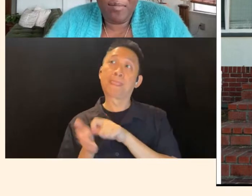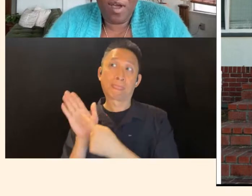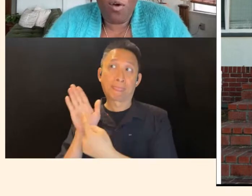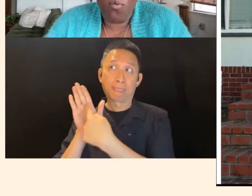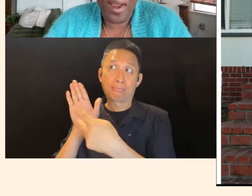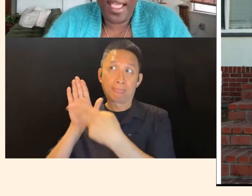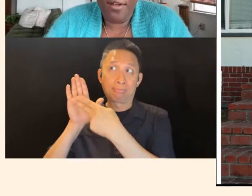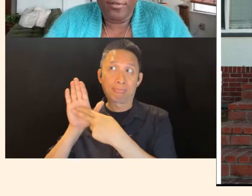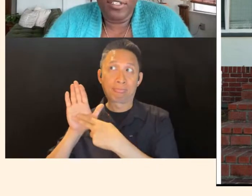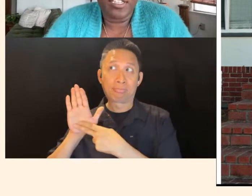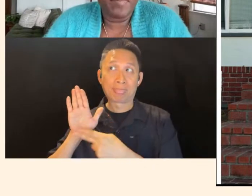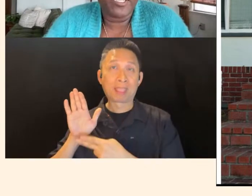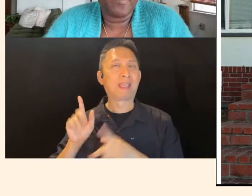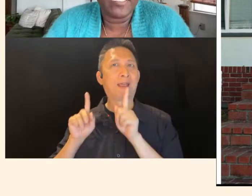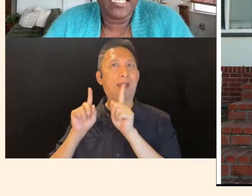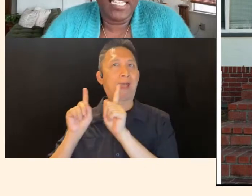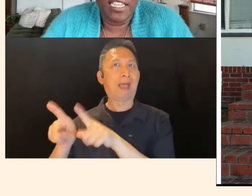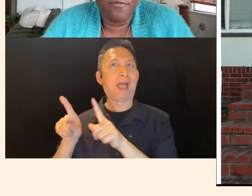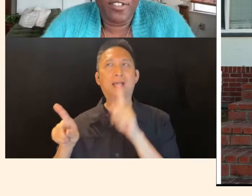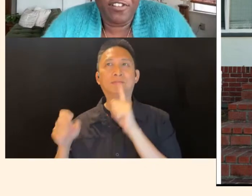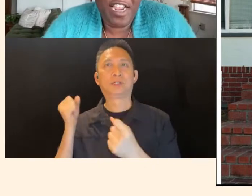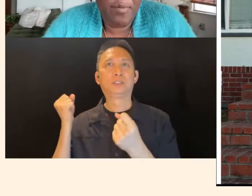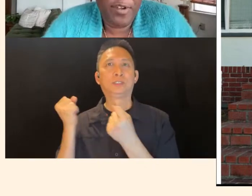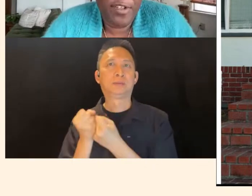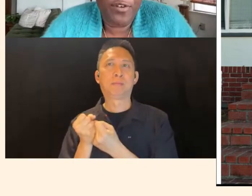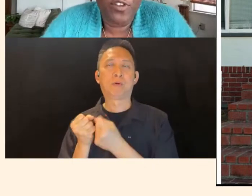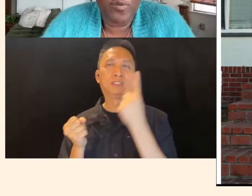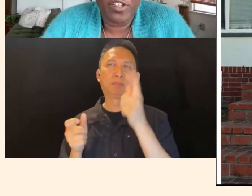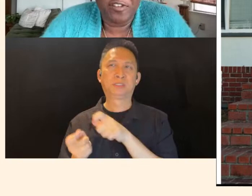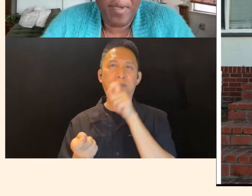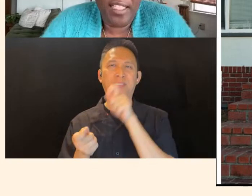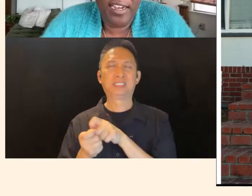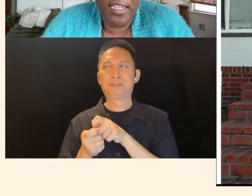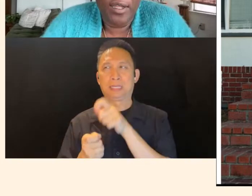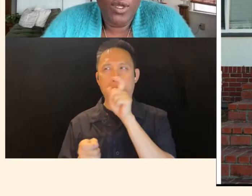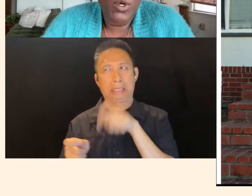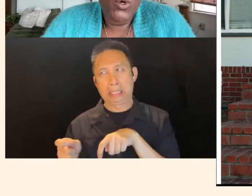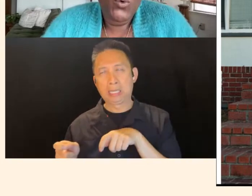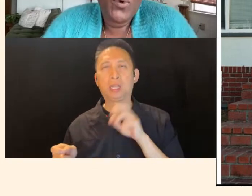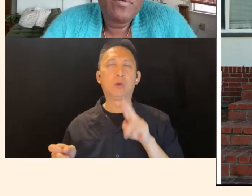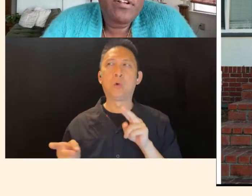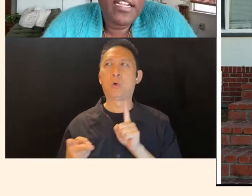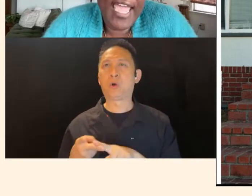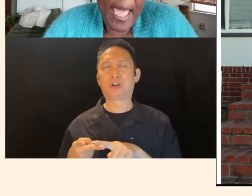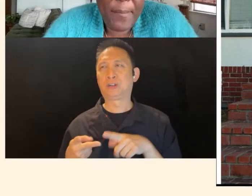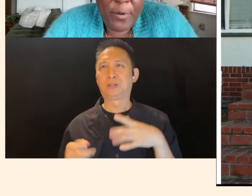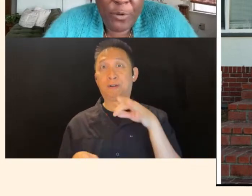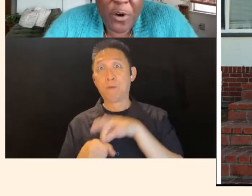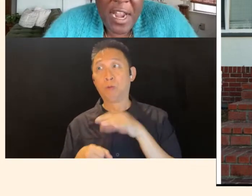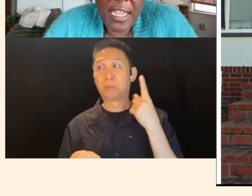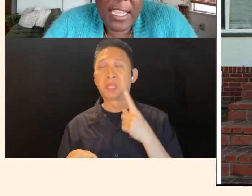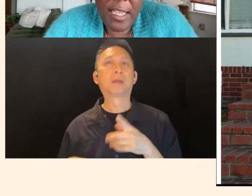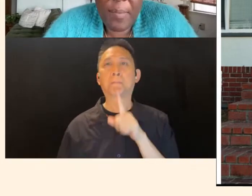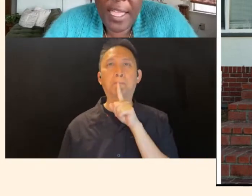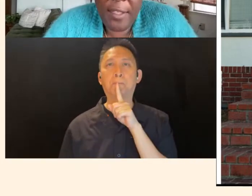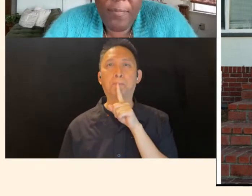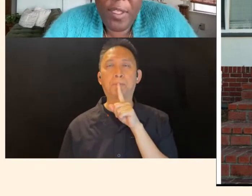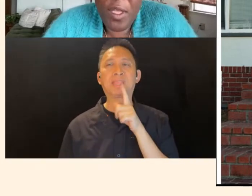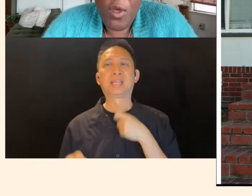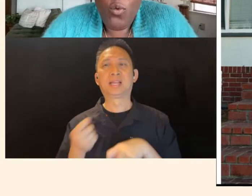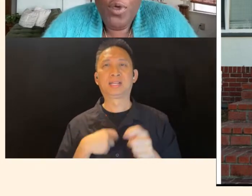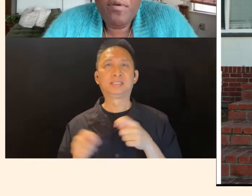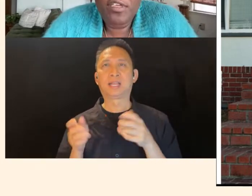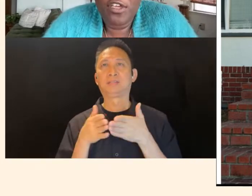organized them around some explicit need for their neighborhood or their municipality. We went on a capital door knocking